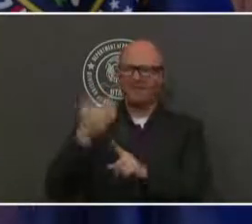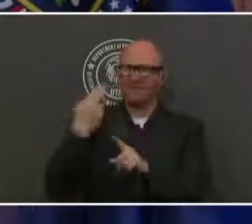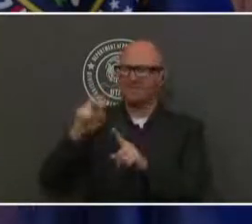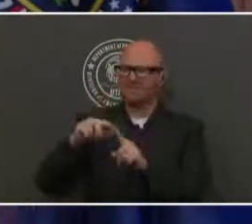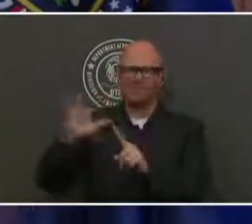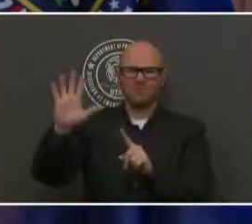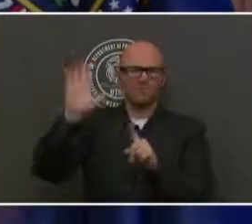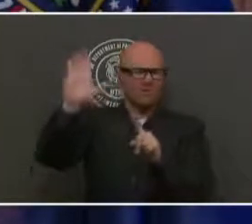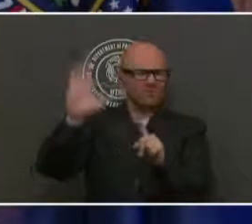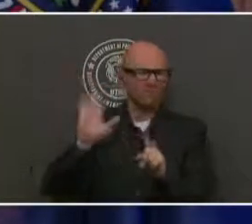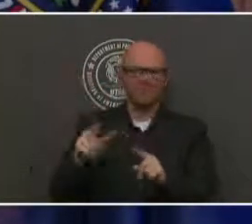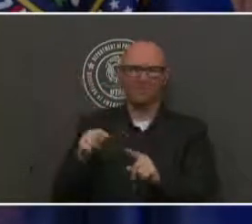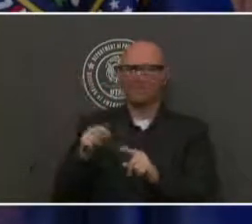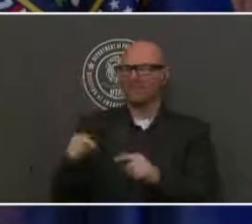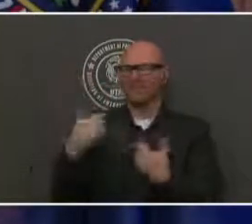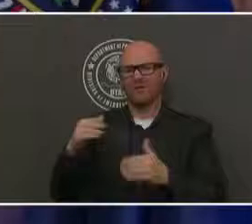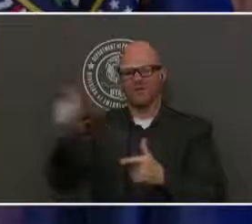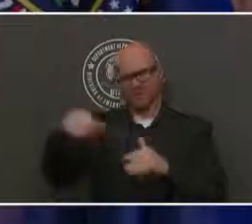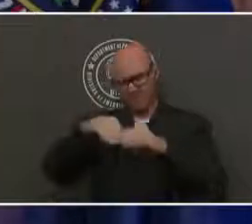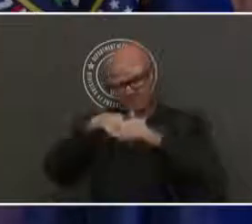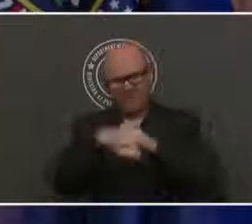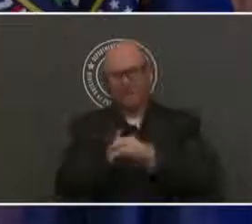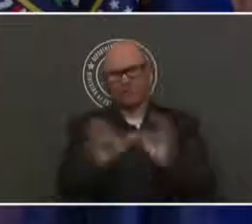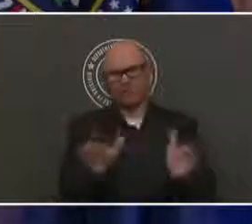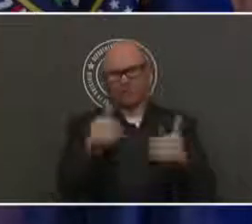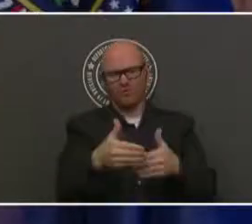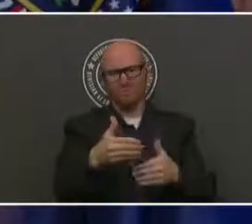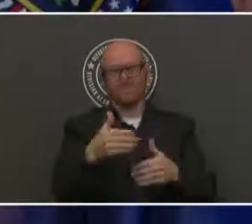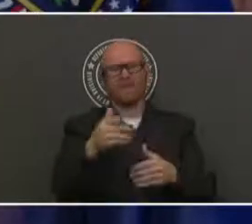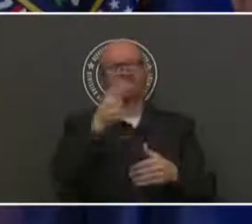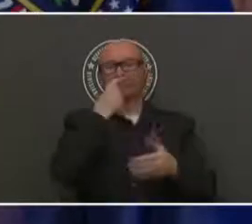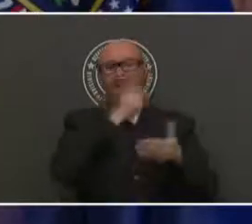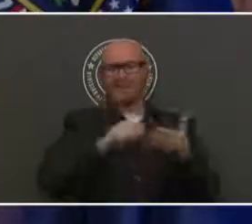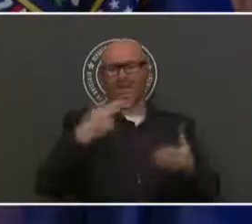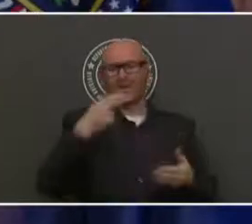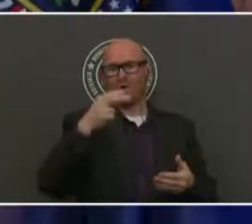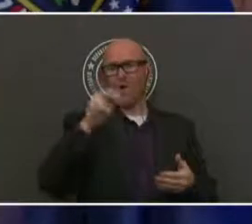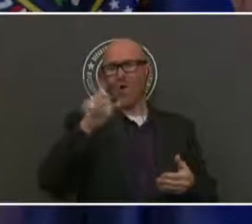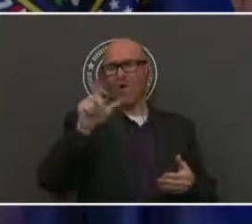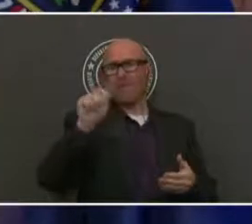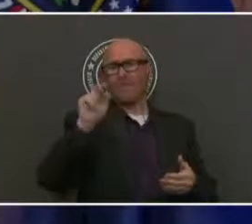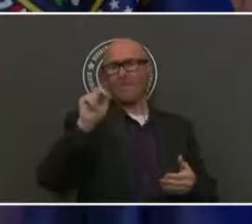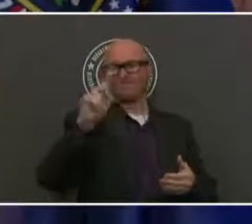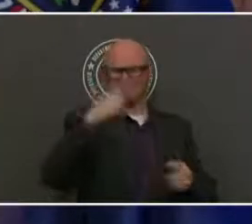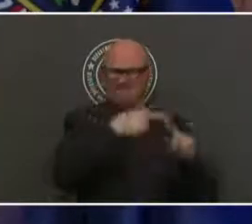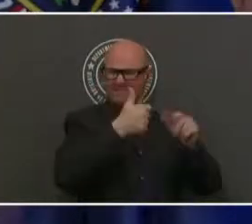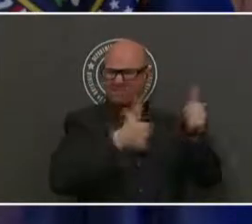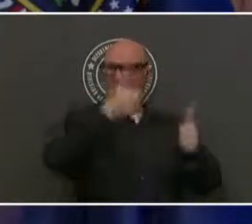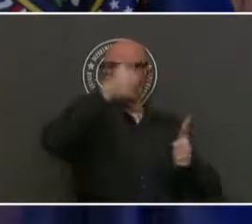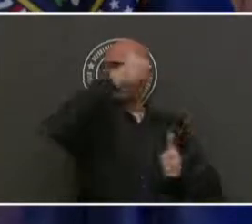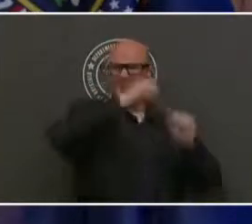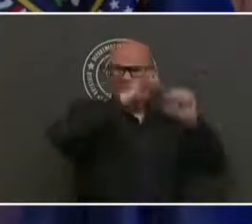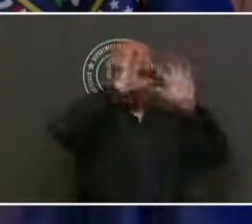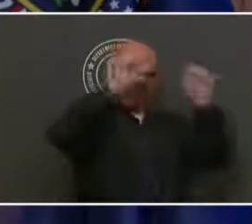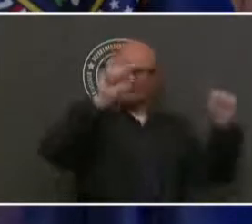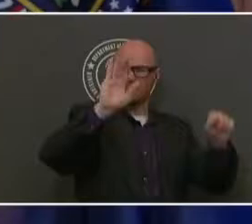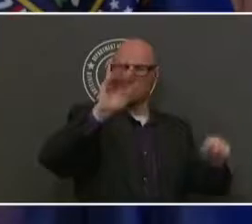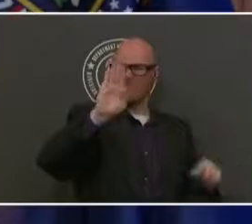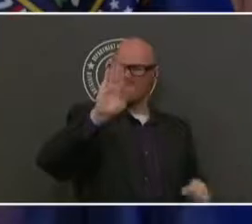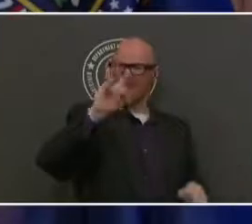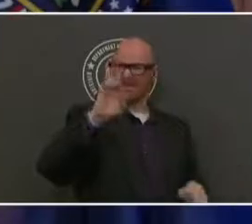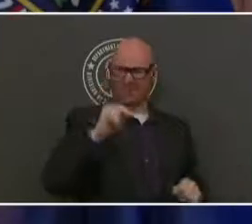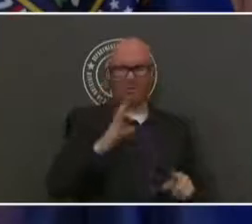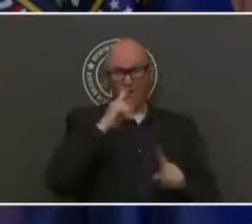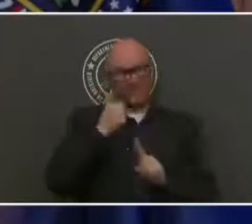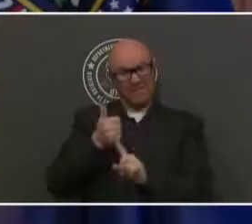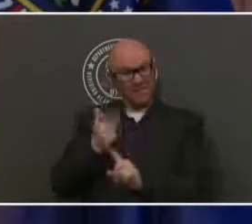that room, and Secretary Holland, who served in Congress with him just for a couple years, but you would have thought they were friends from the time that they were